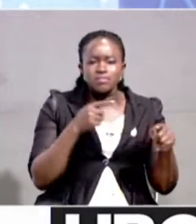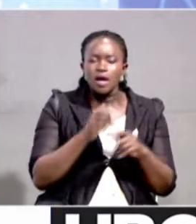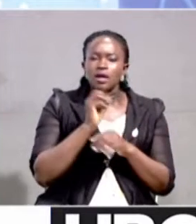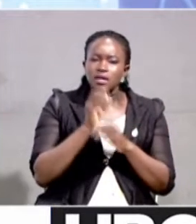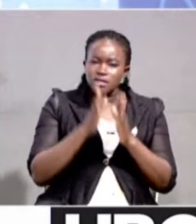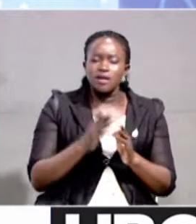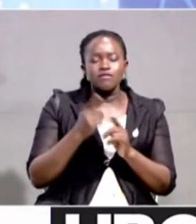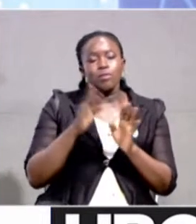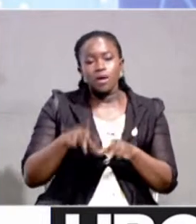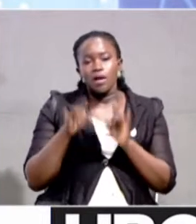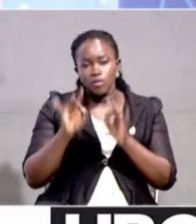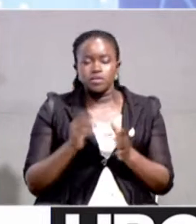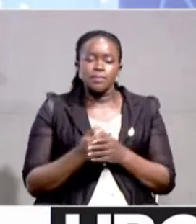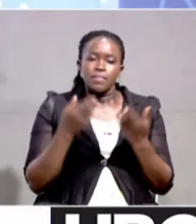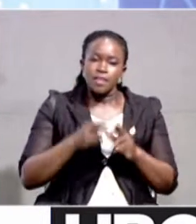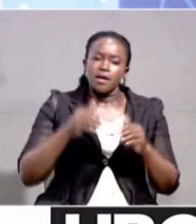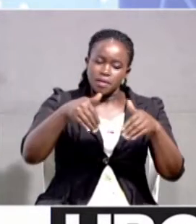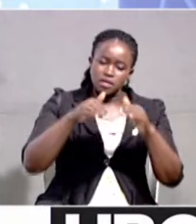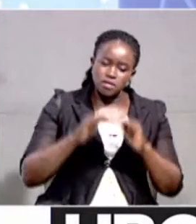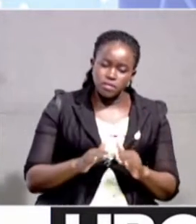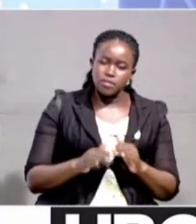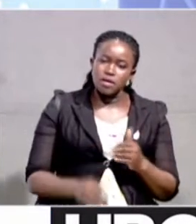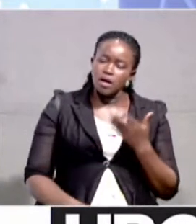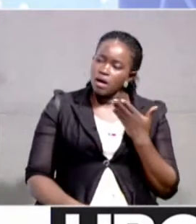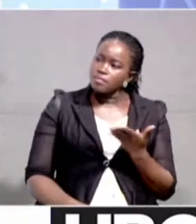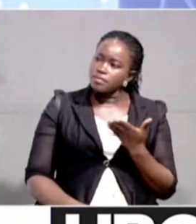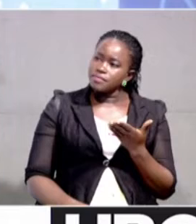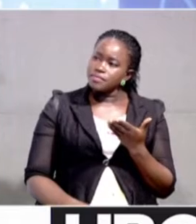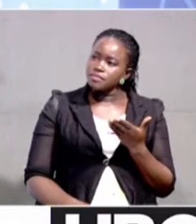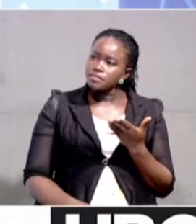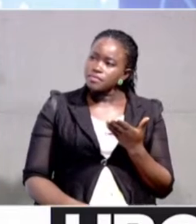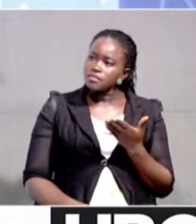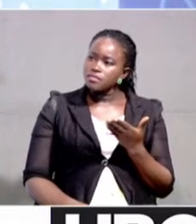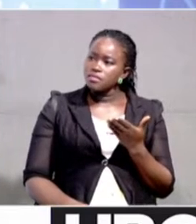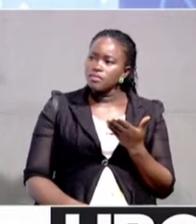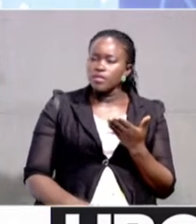James Kakooza of Kamocha Division. This was at the send-off ceremony of its